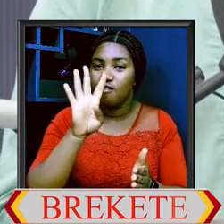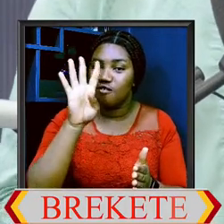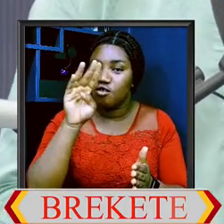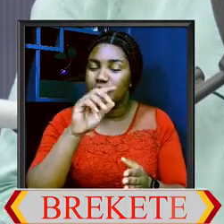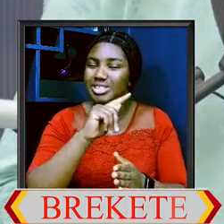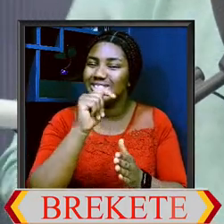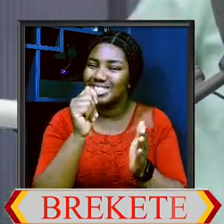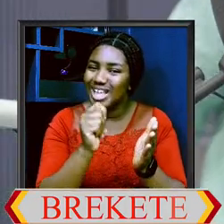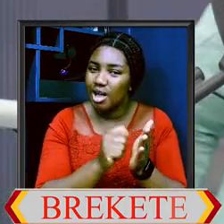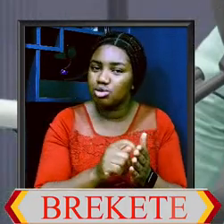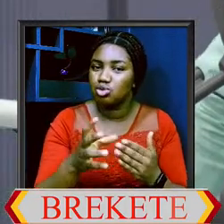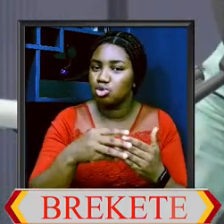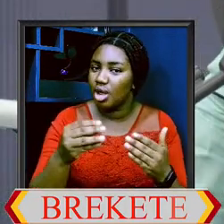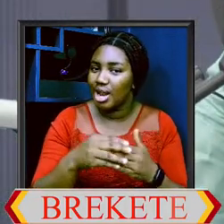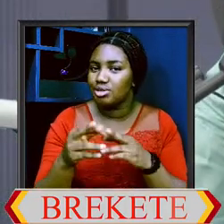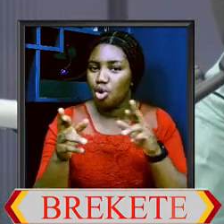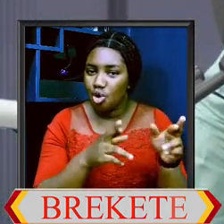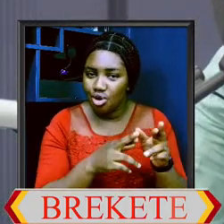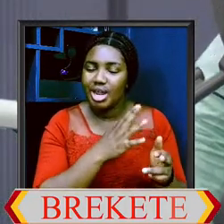we continue to